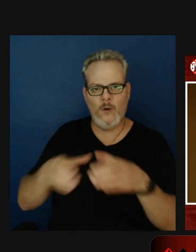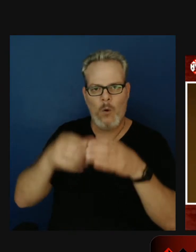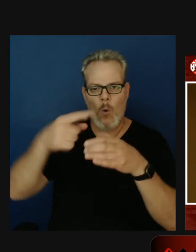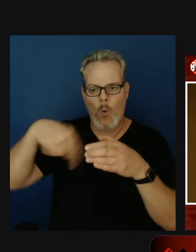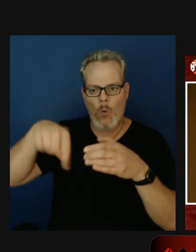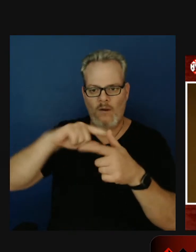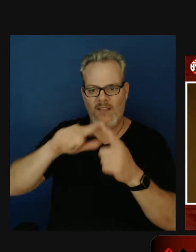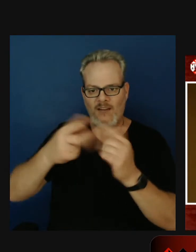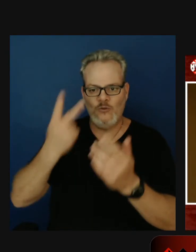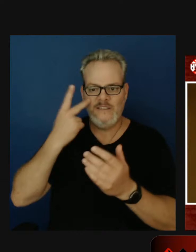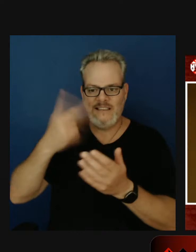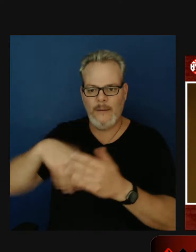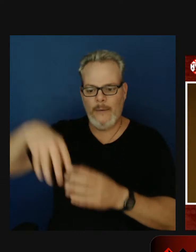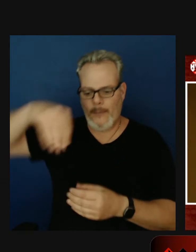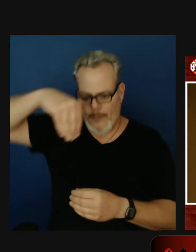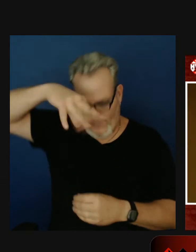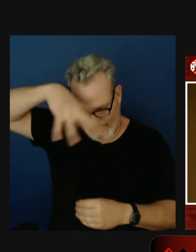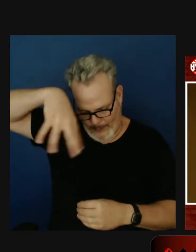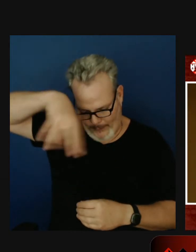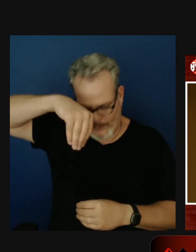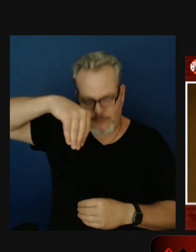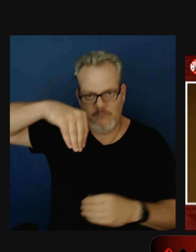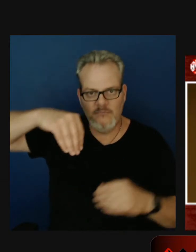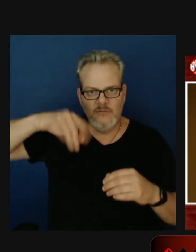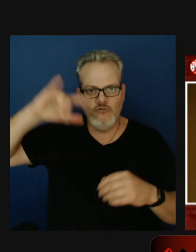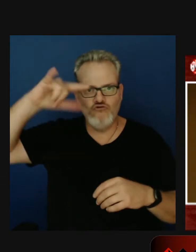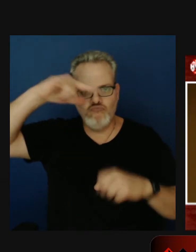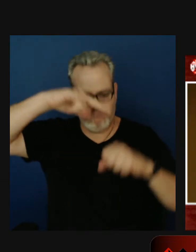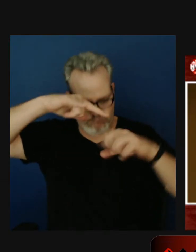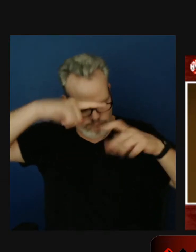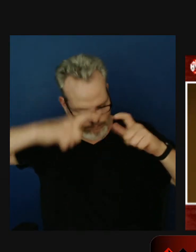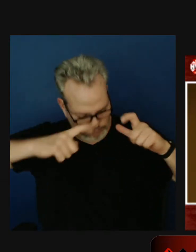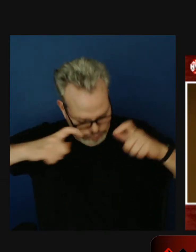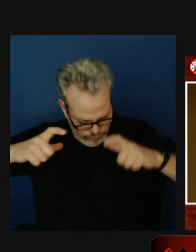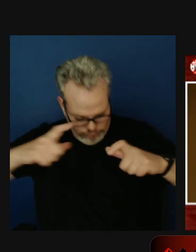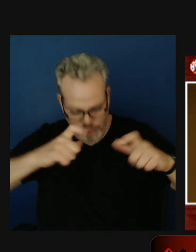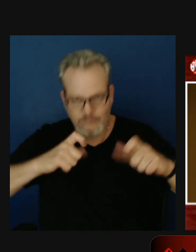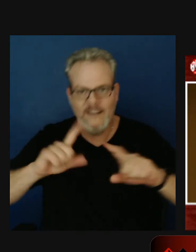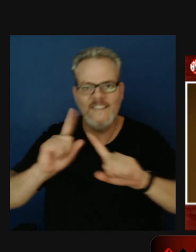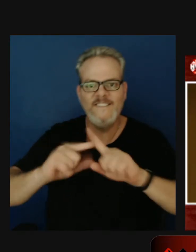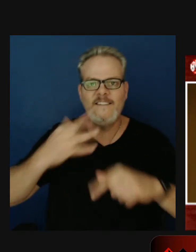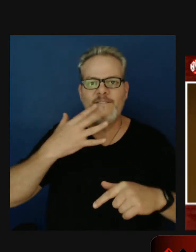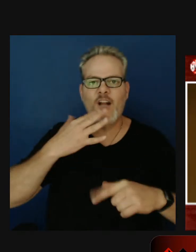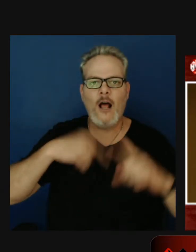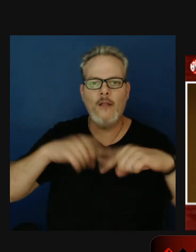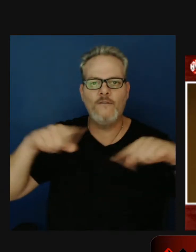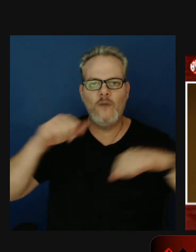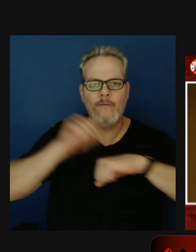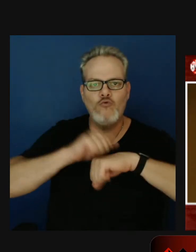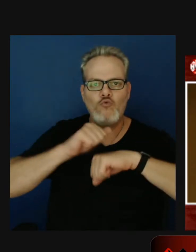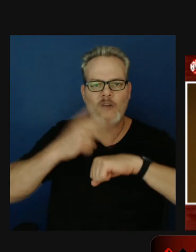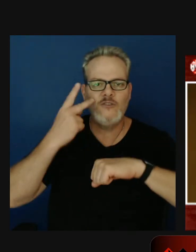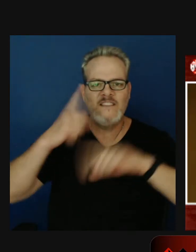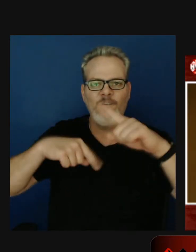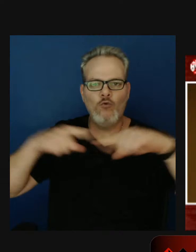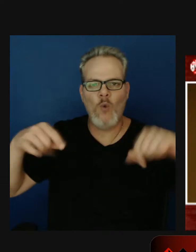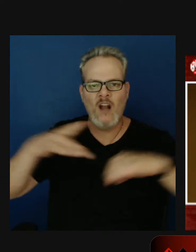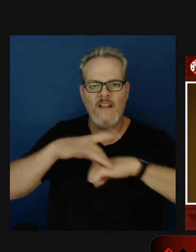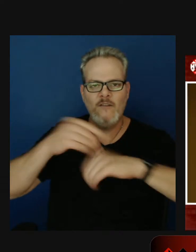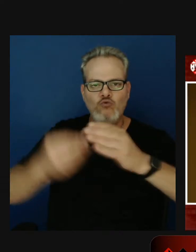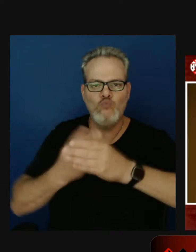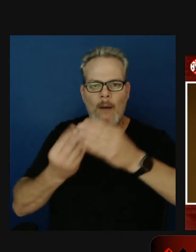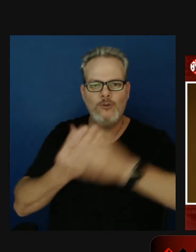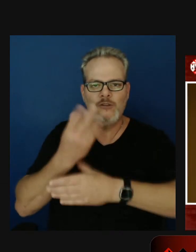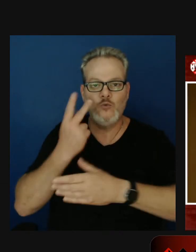view of the Southwest Rift Zone. You can see different colors of rocks that probably represent different eruptions that we draw as different units on a